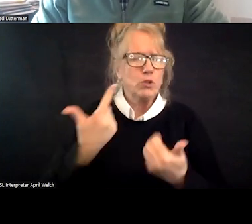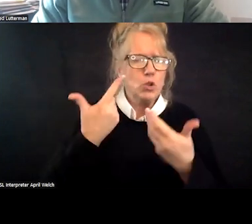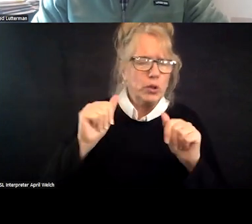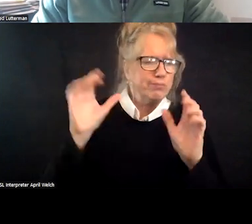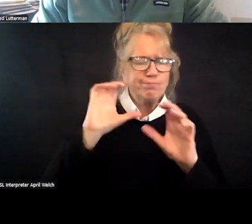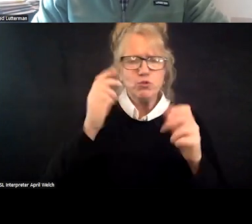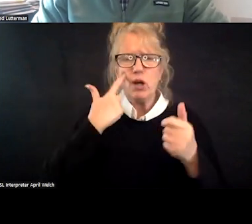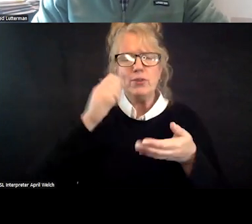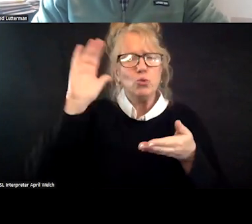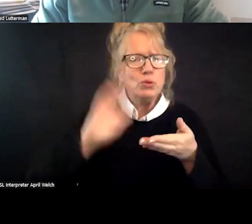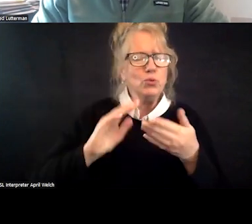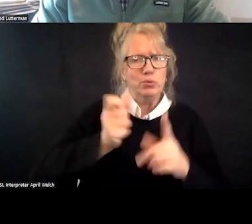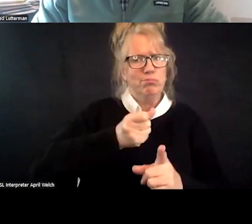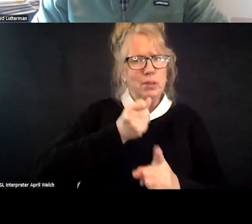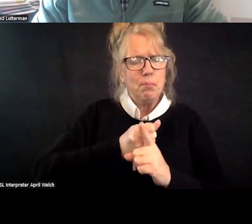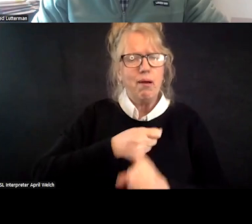measure reducing the impact of